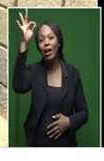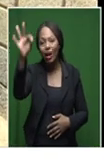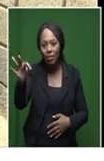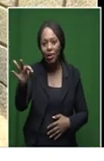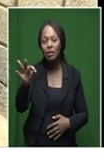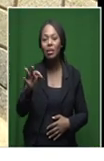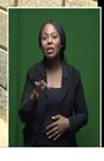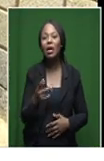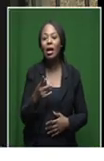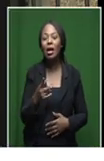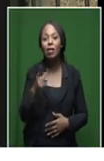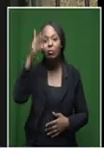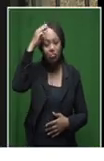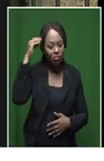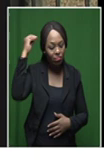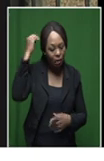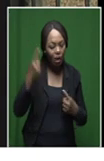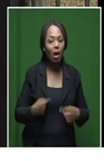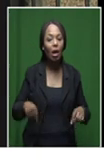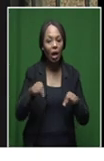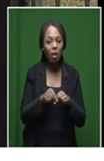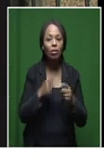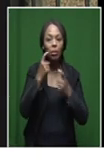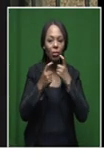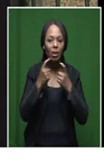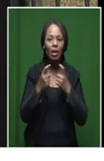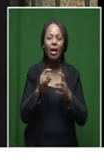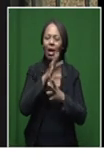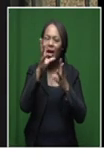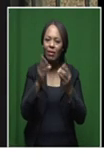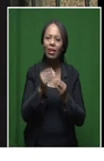entitled about this, all these things could be easy.